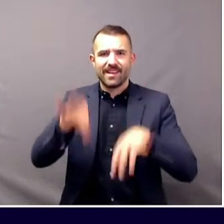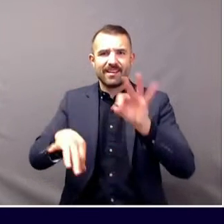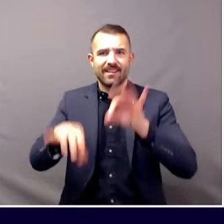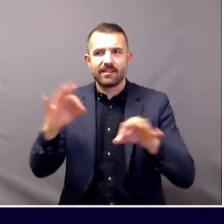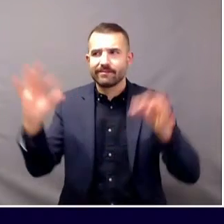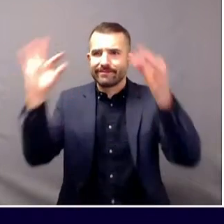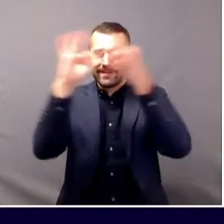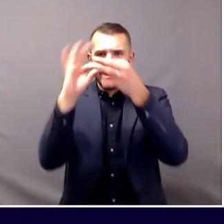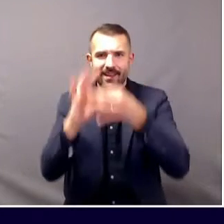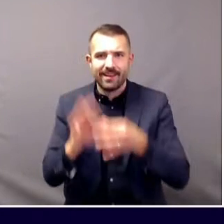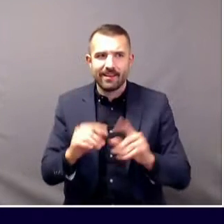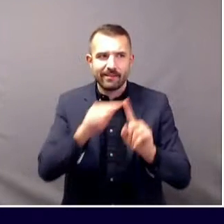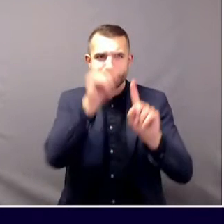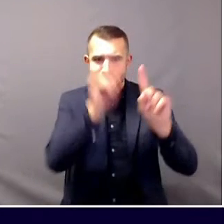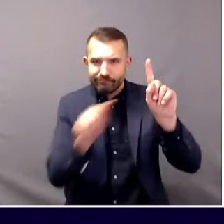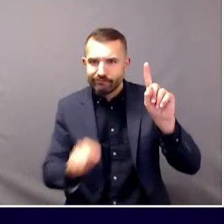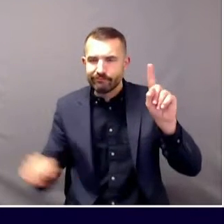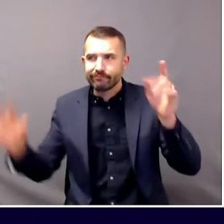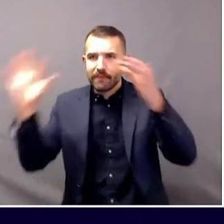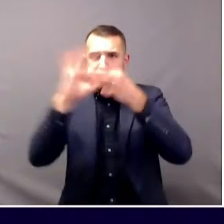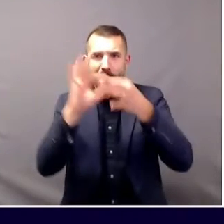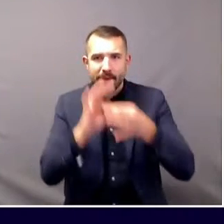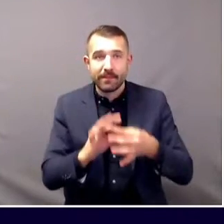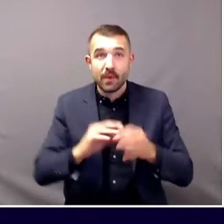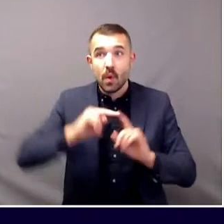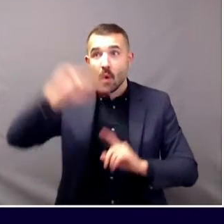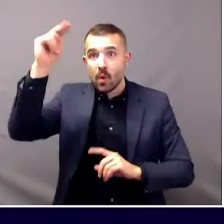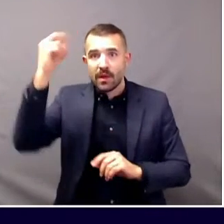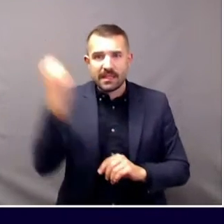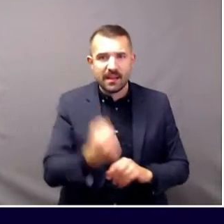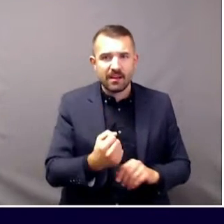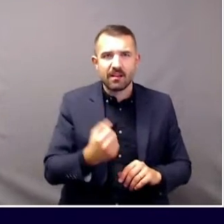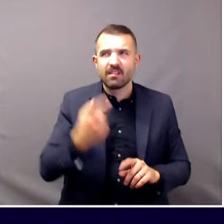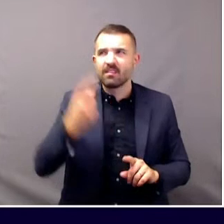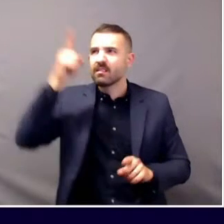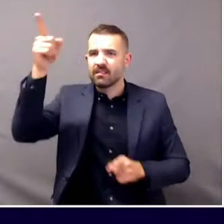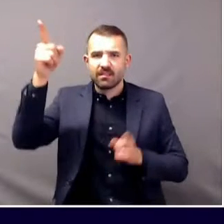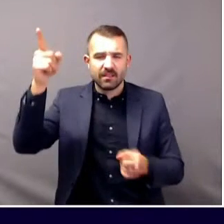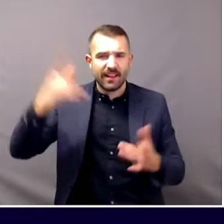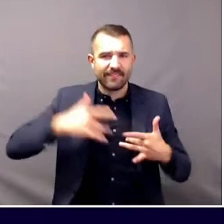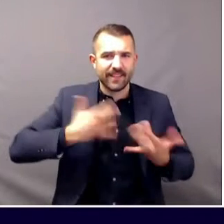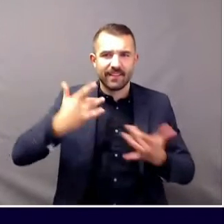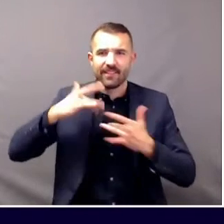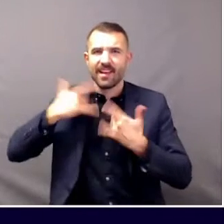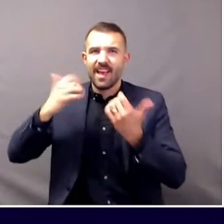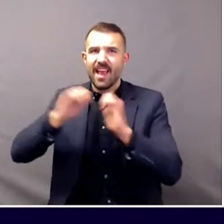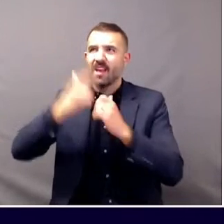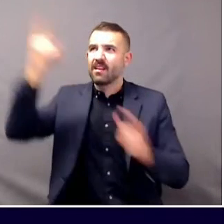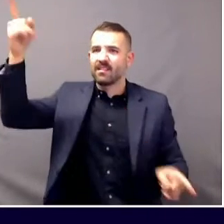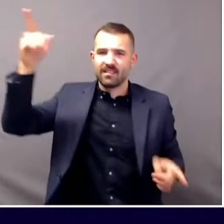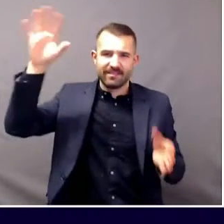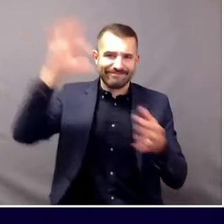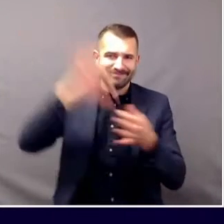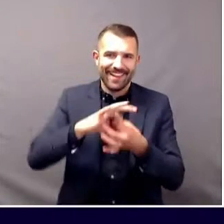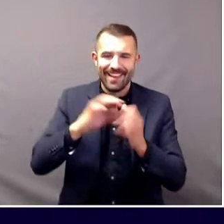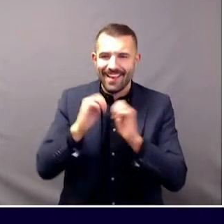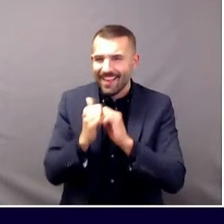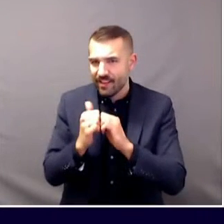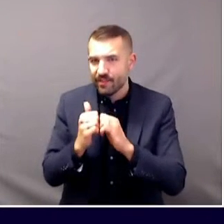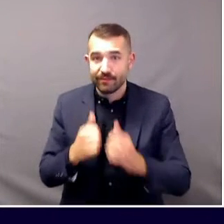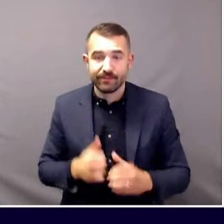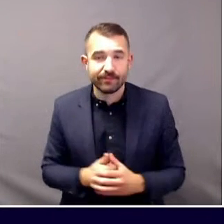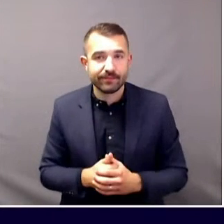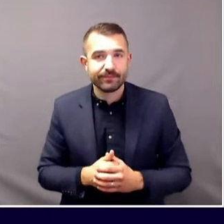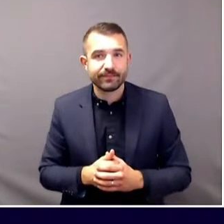events. We discovered the connection between the York County Jail and the wedding because we knew to look for